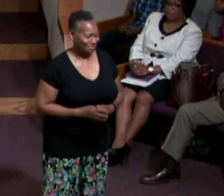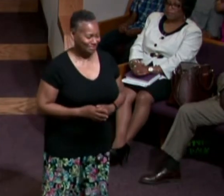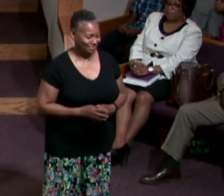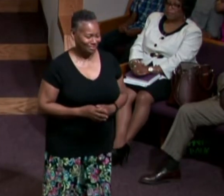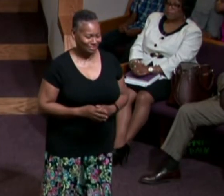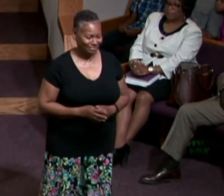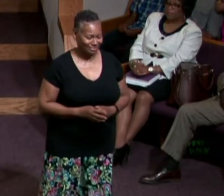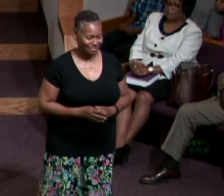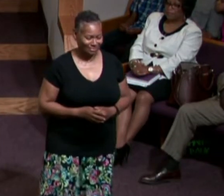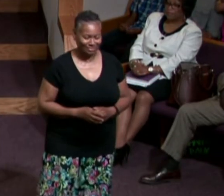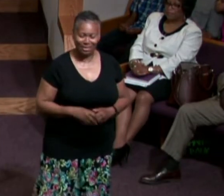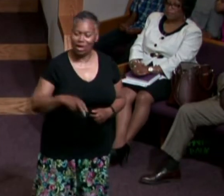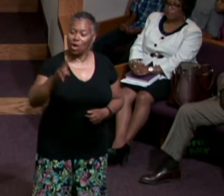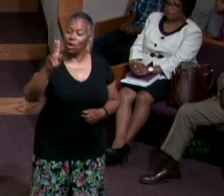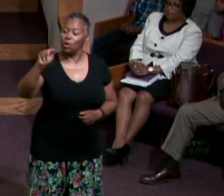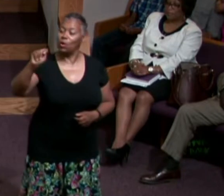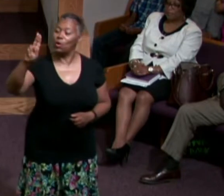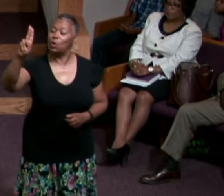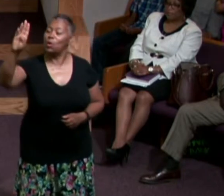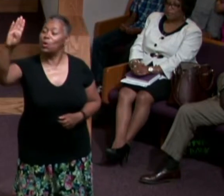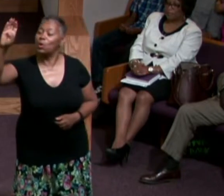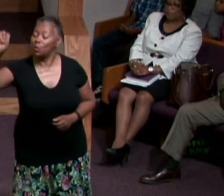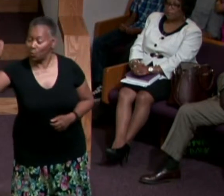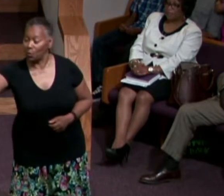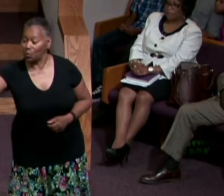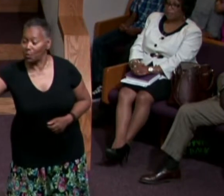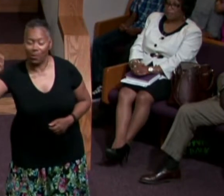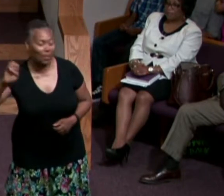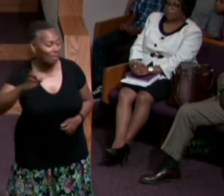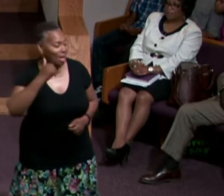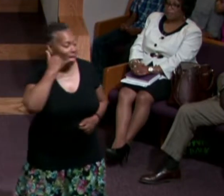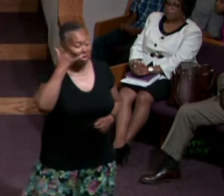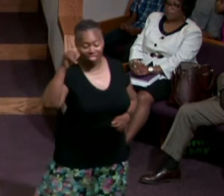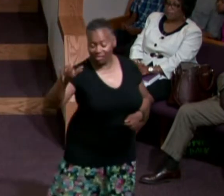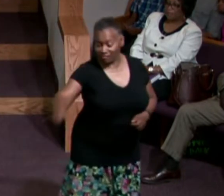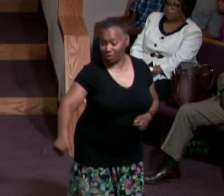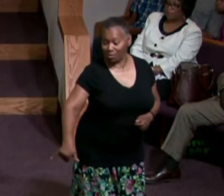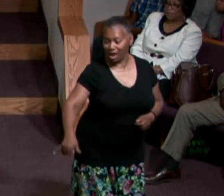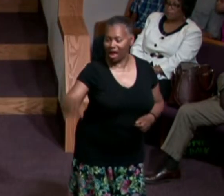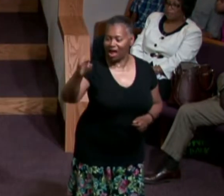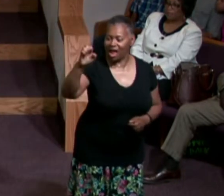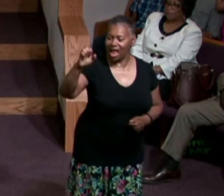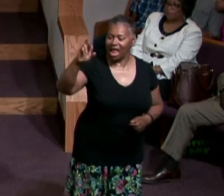Y'all can YouTube put your phone down by Erica Badu.